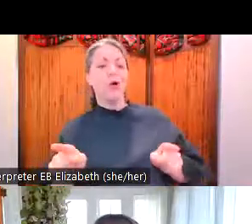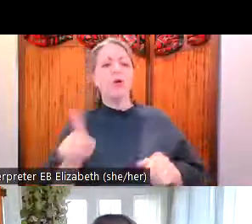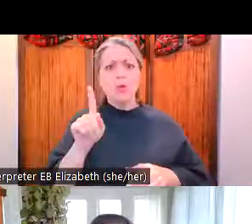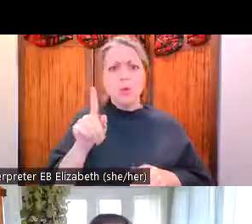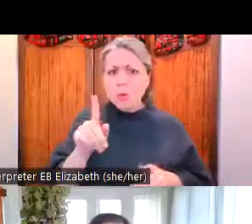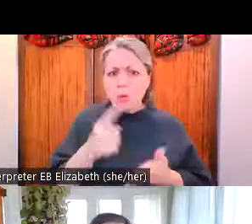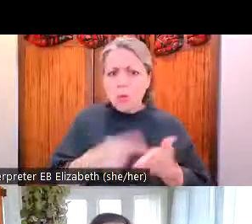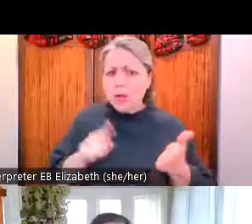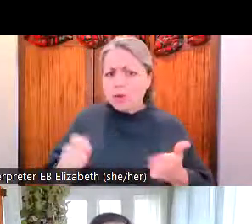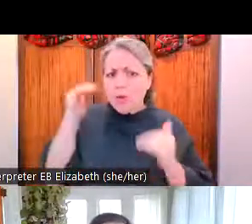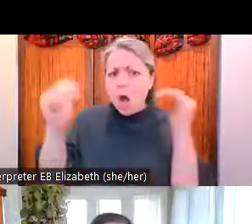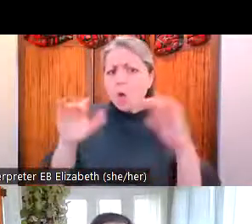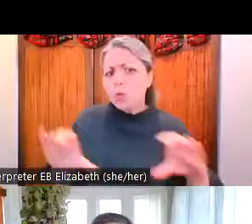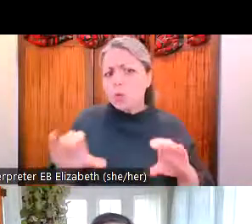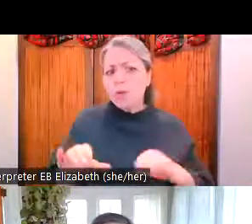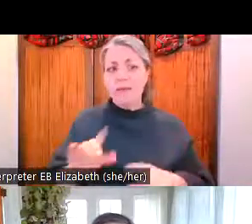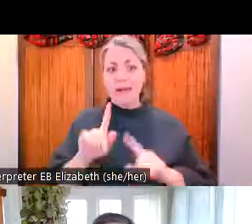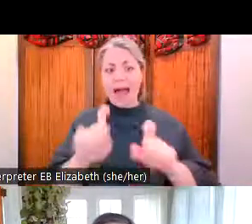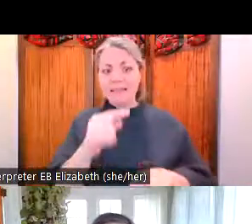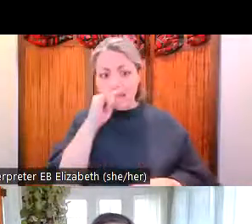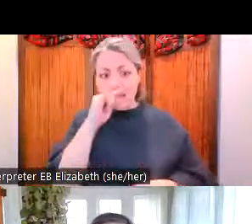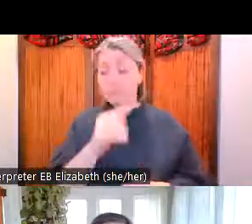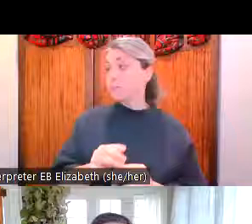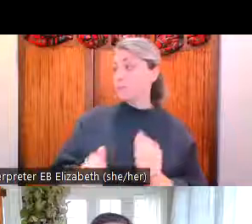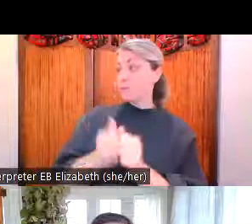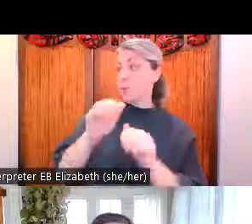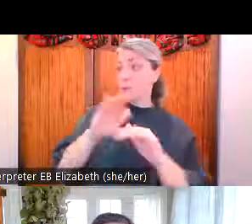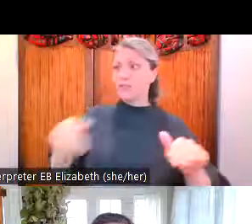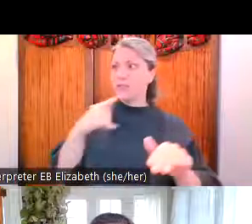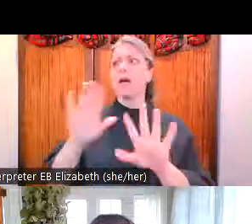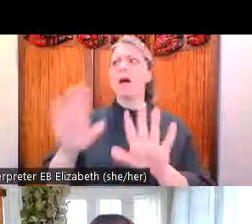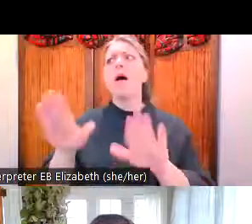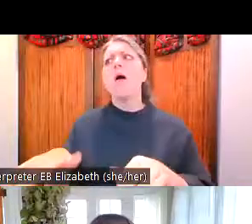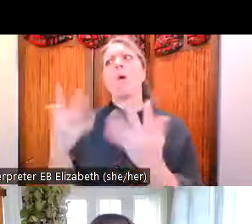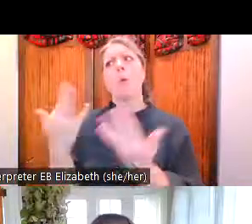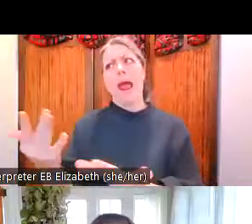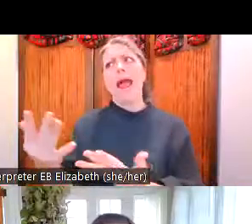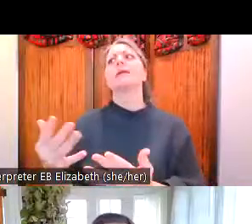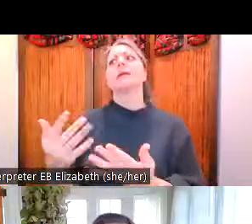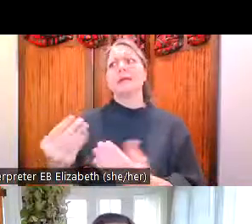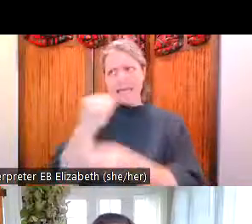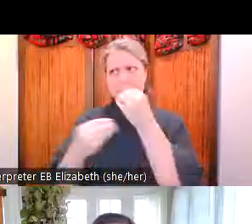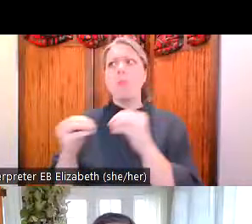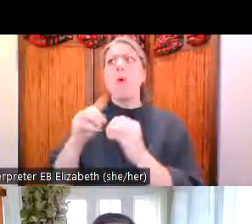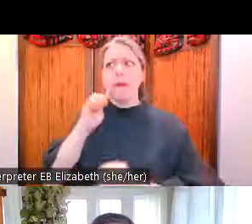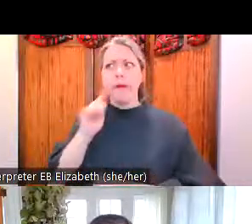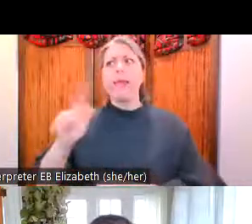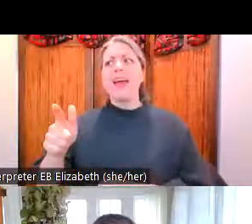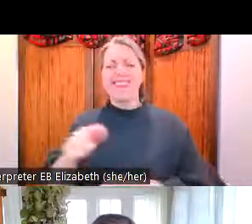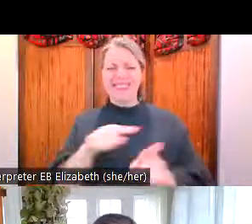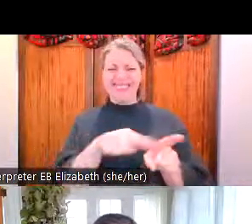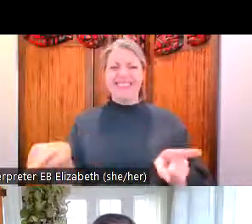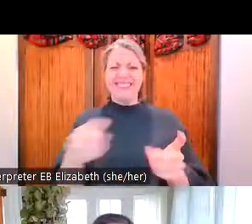do? Most children told the adult they should wait and get more candy to eat later. These kids were pretty smart,